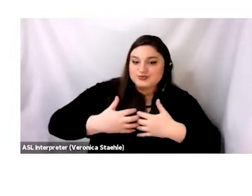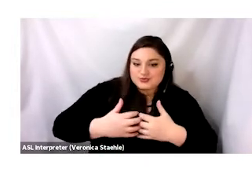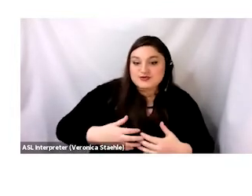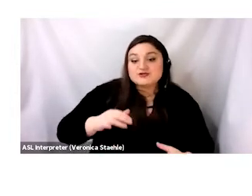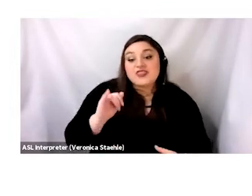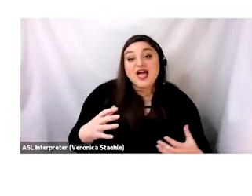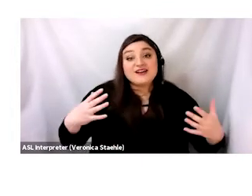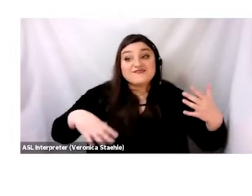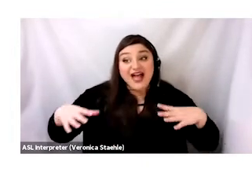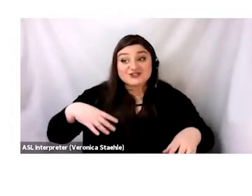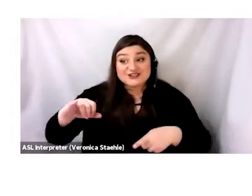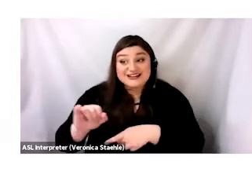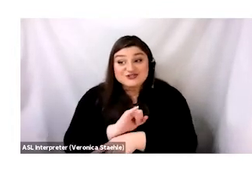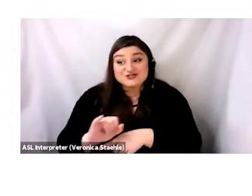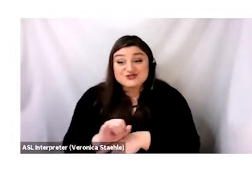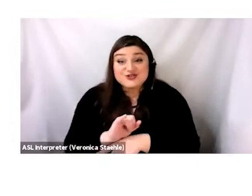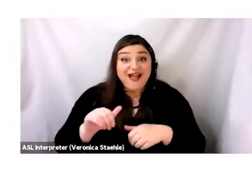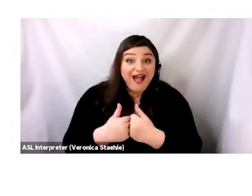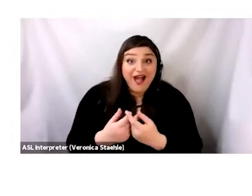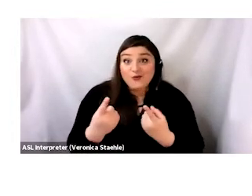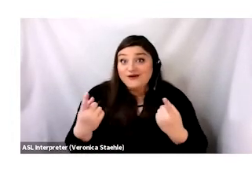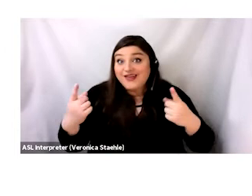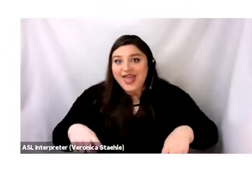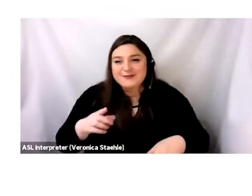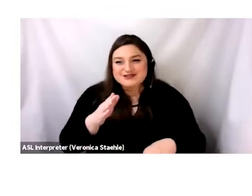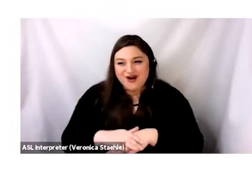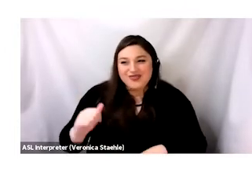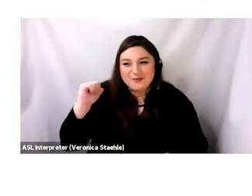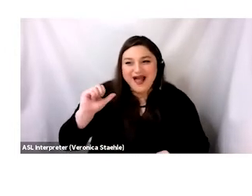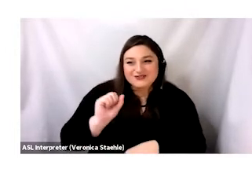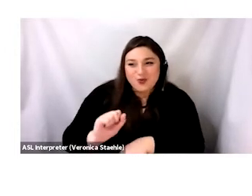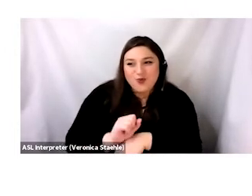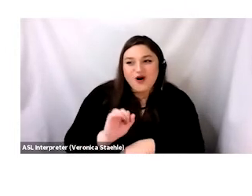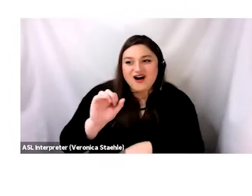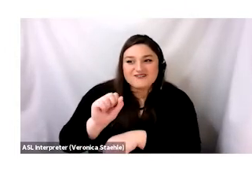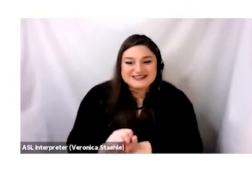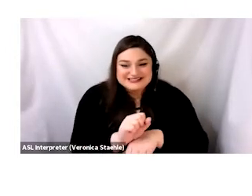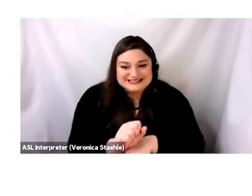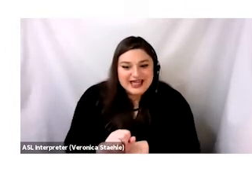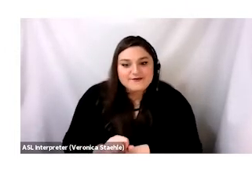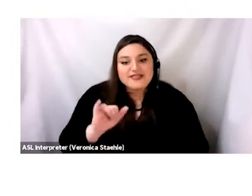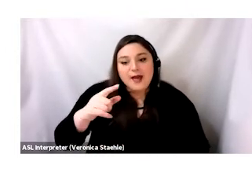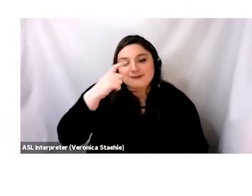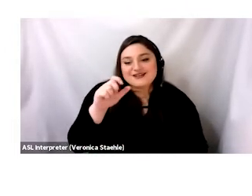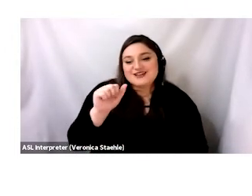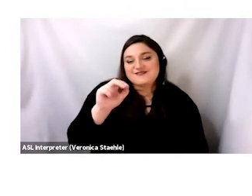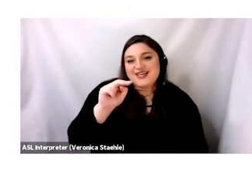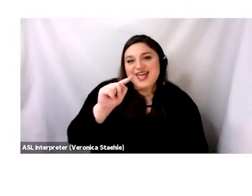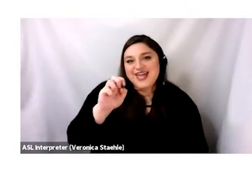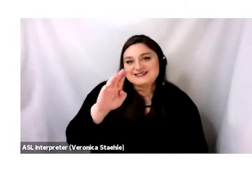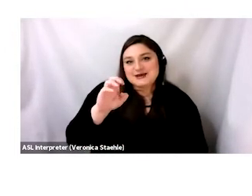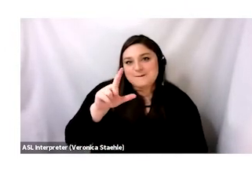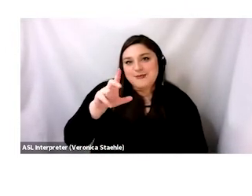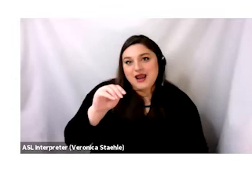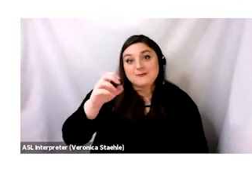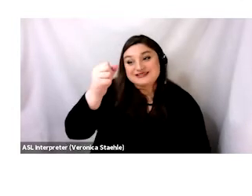upon the backs of slaves. The contributions that slaves made to the cotton industry in the antebellum South laid the blueprint for success in